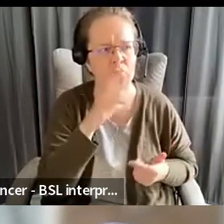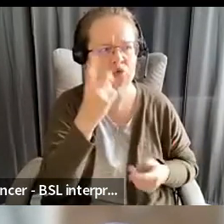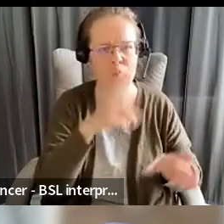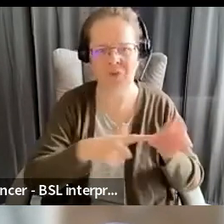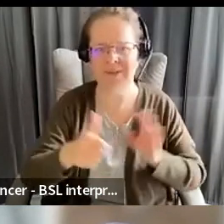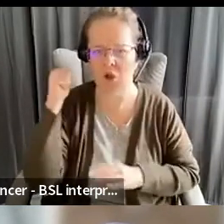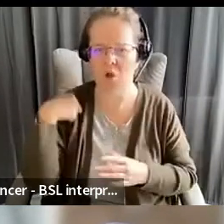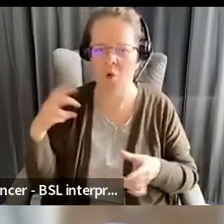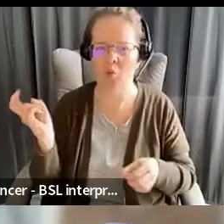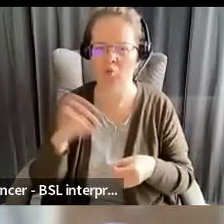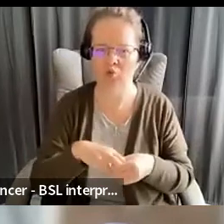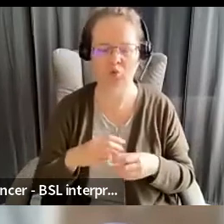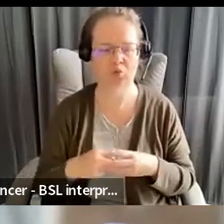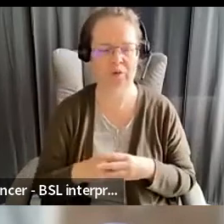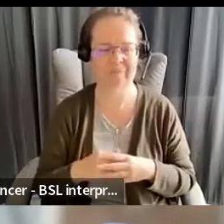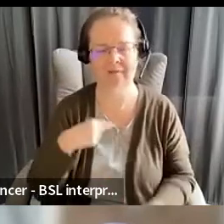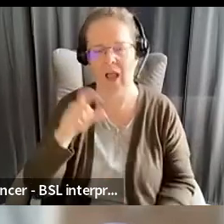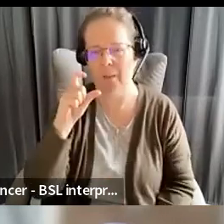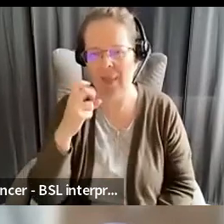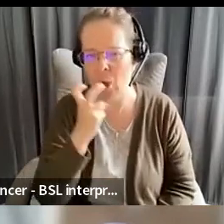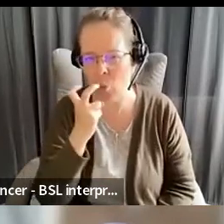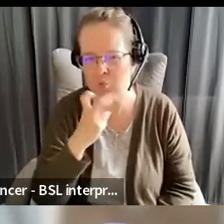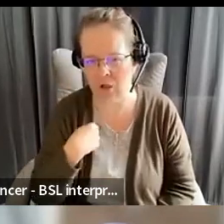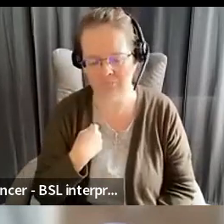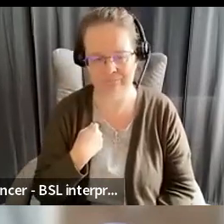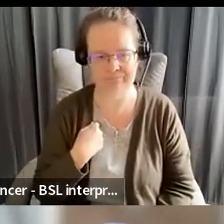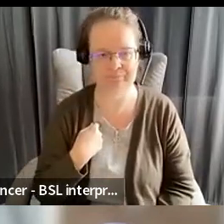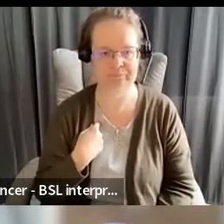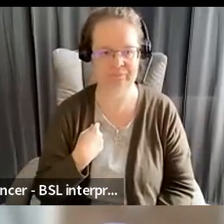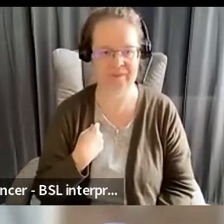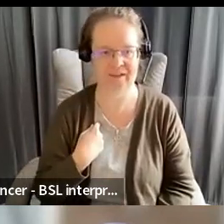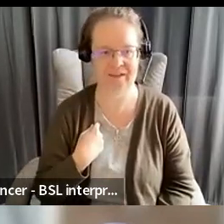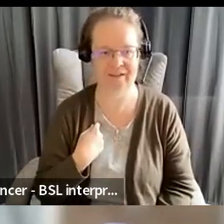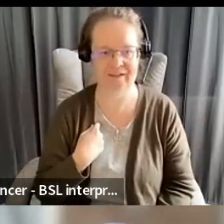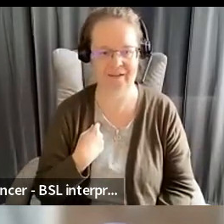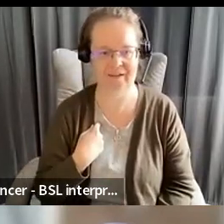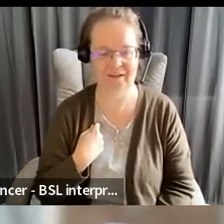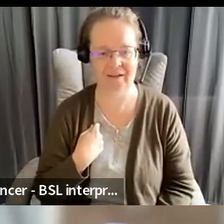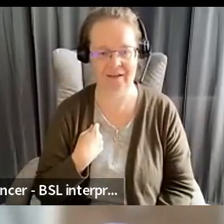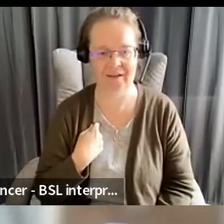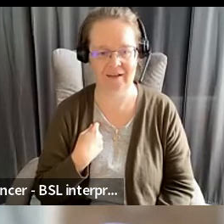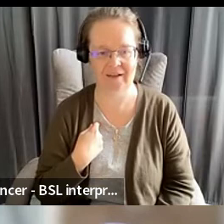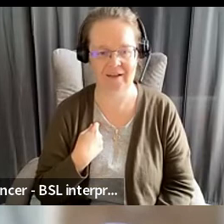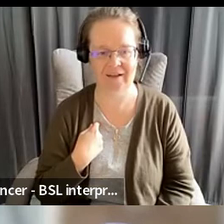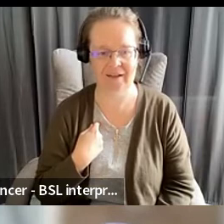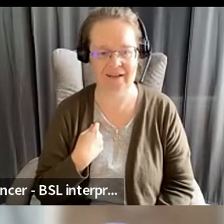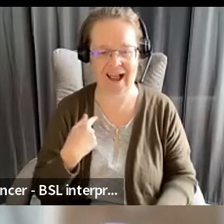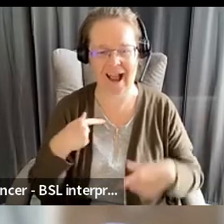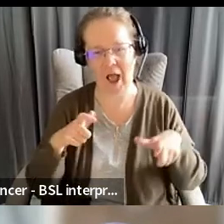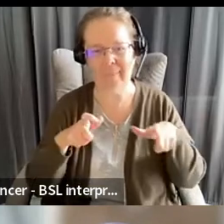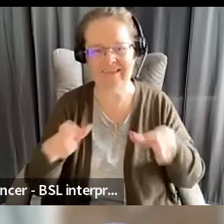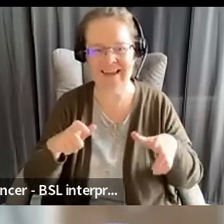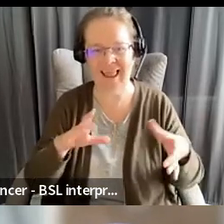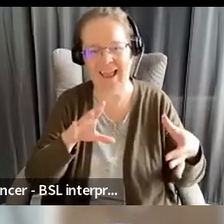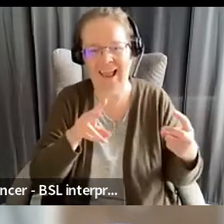I'm a bit older. I still hope I can in touch with younger